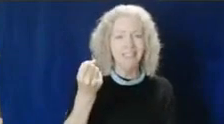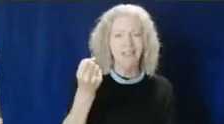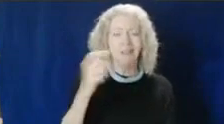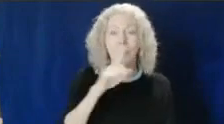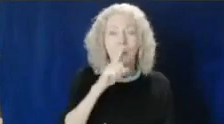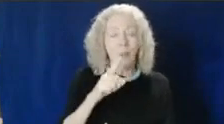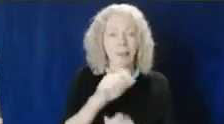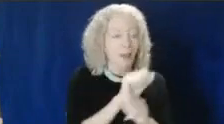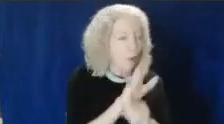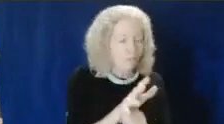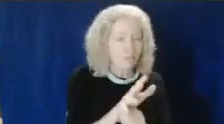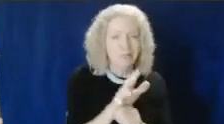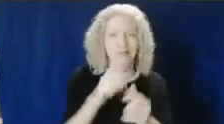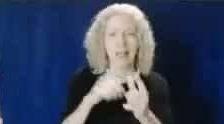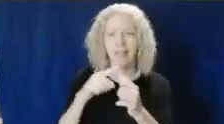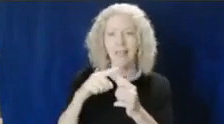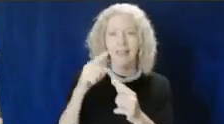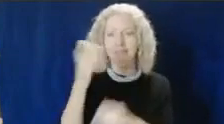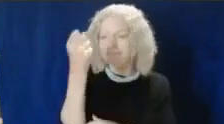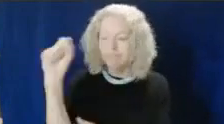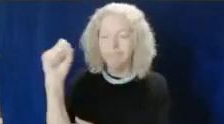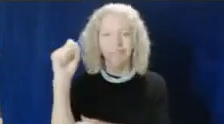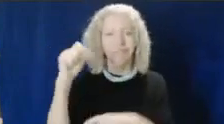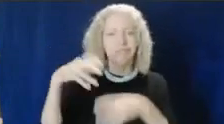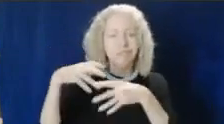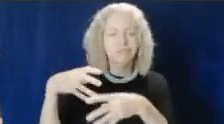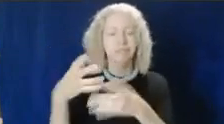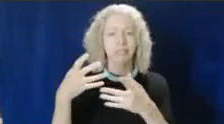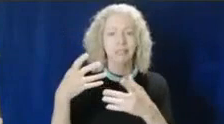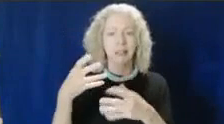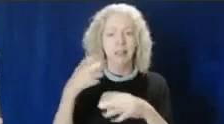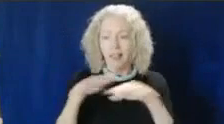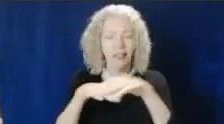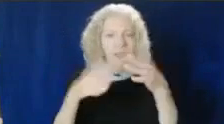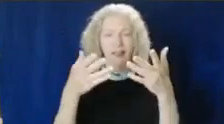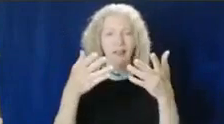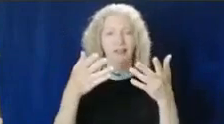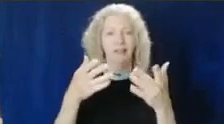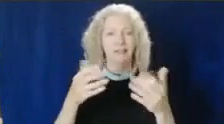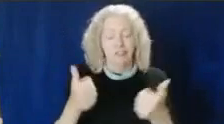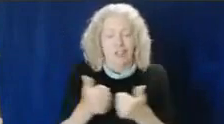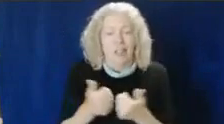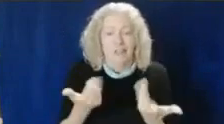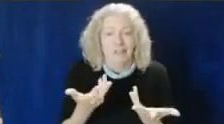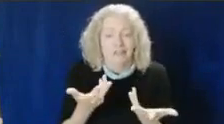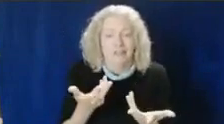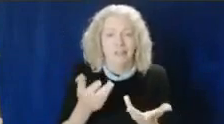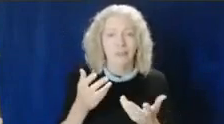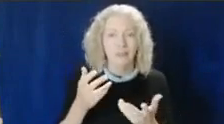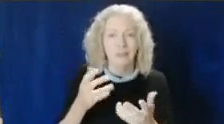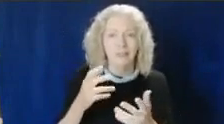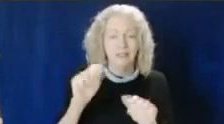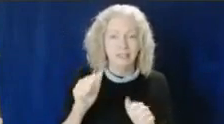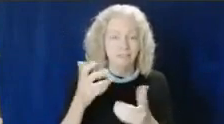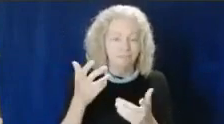one another, and of course they're connected. One of the things that we know about the pandemic is that it has disproportionately